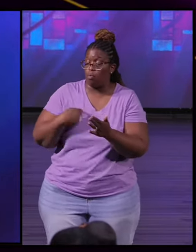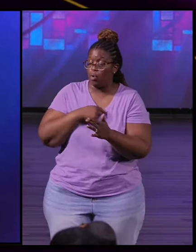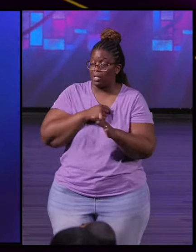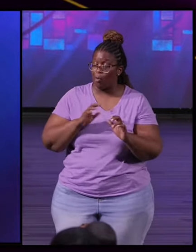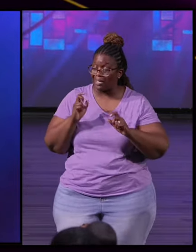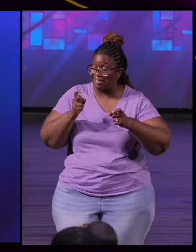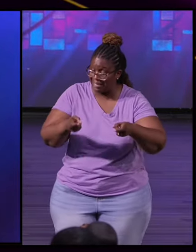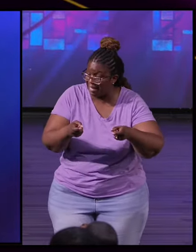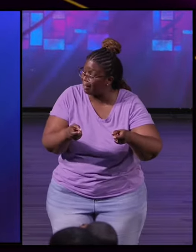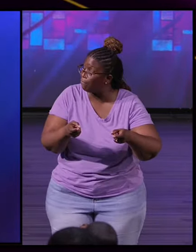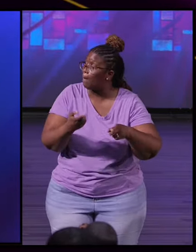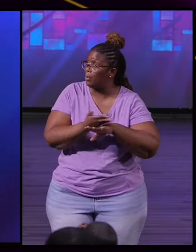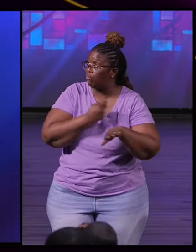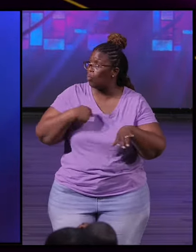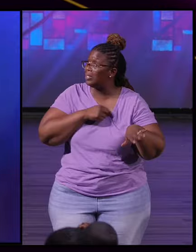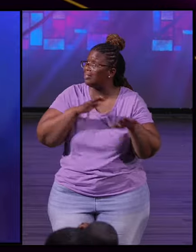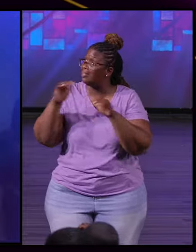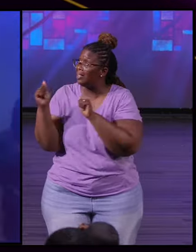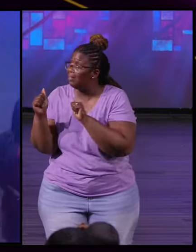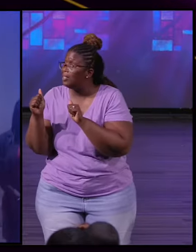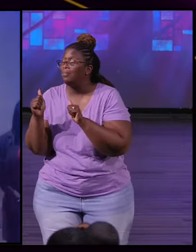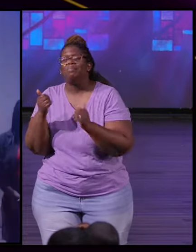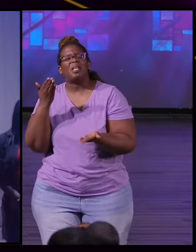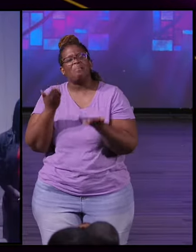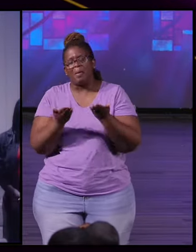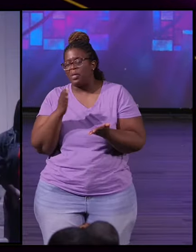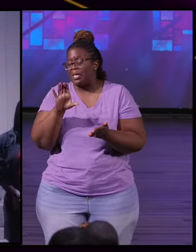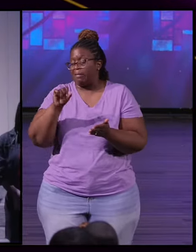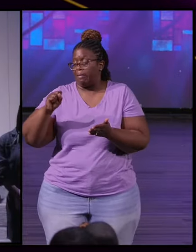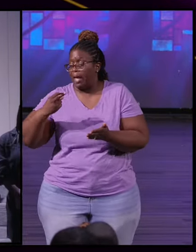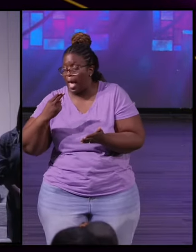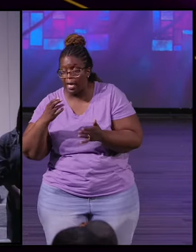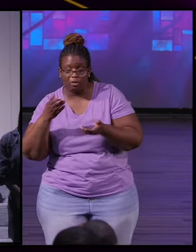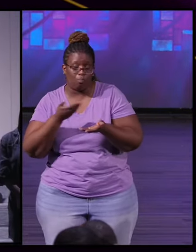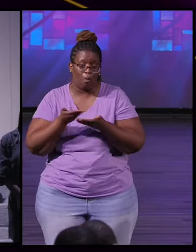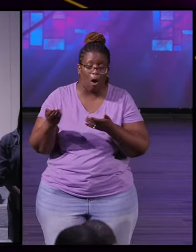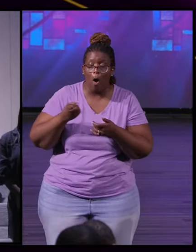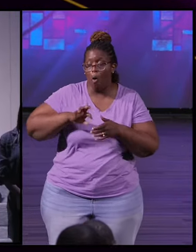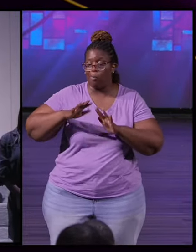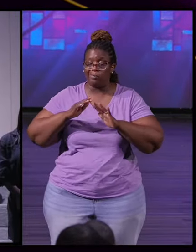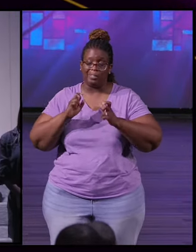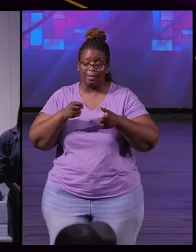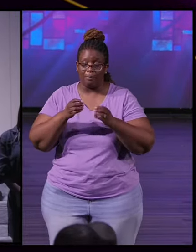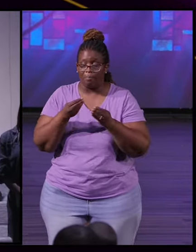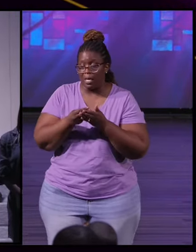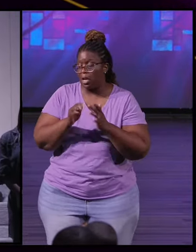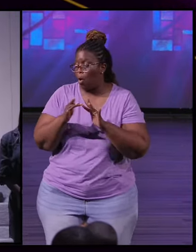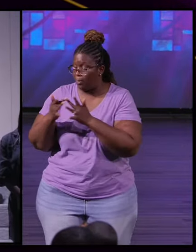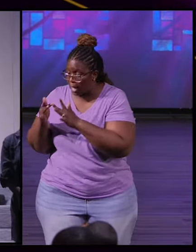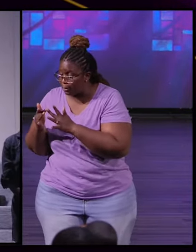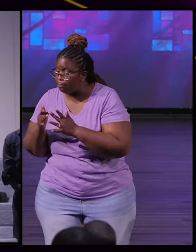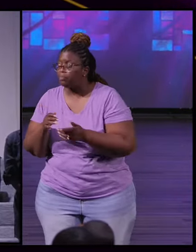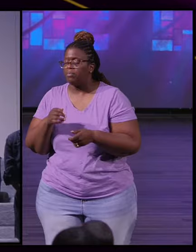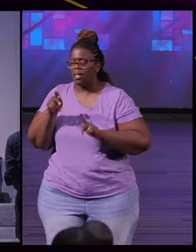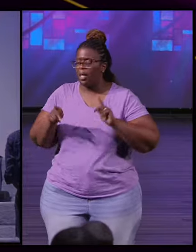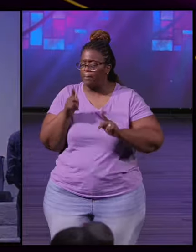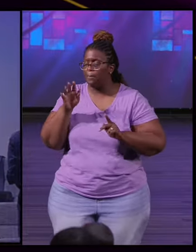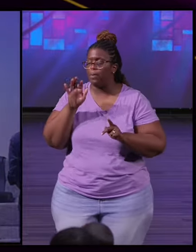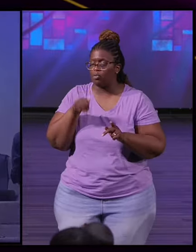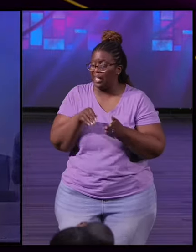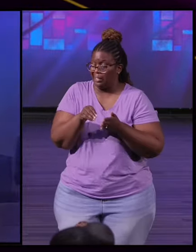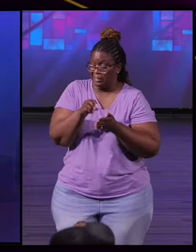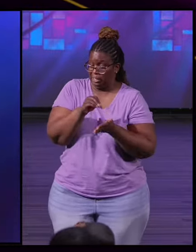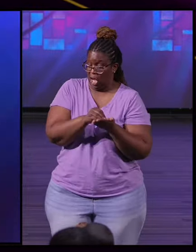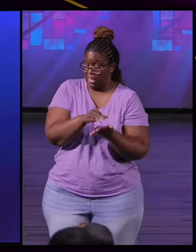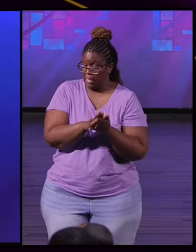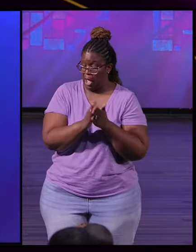as we give, whether through the envelopes or digitally. Bless the prayer requests that will be given and